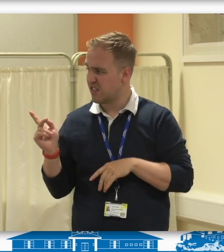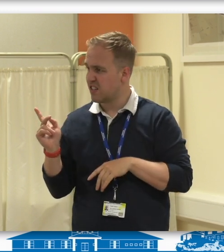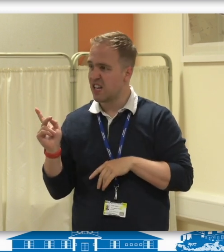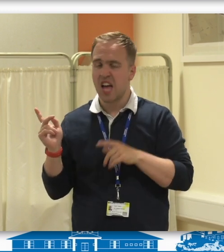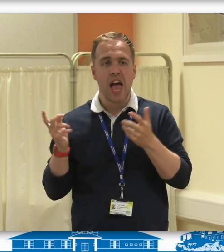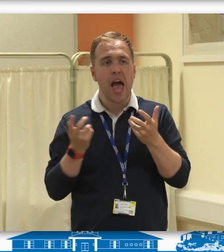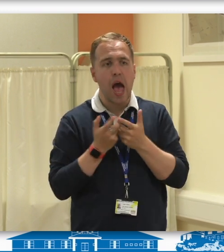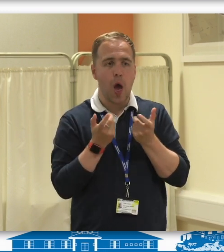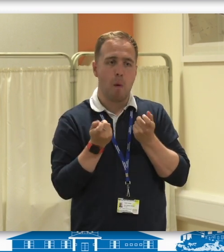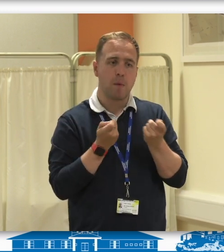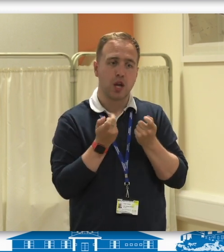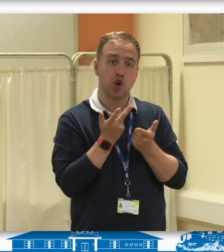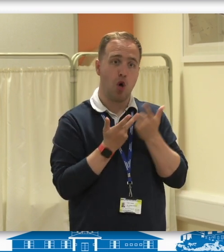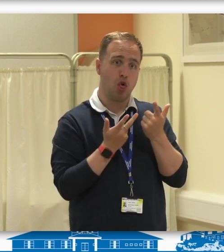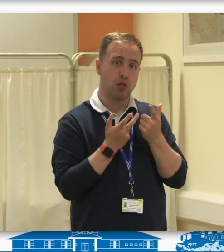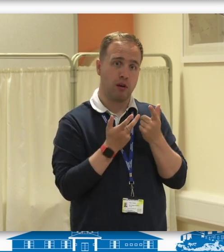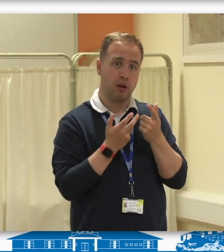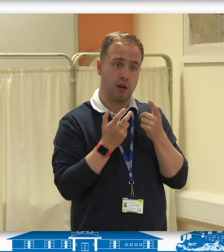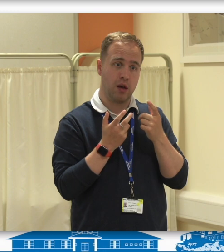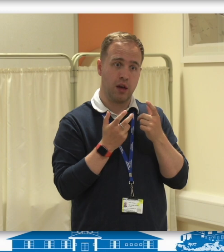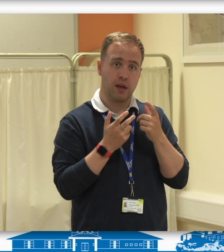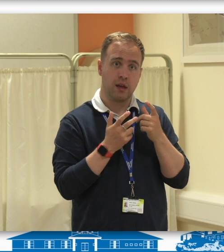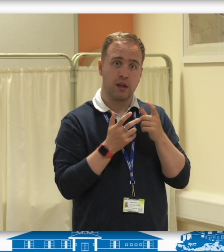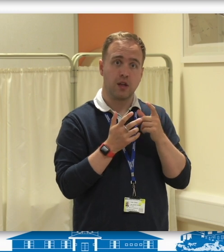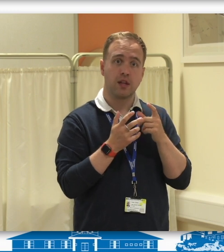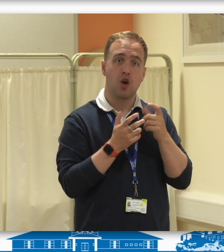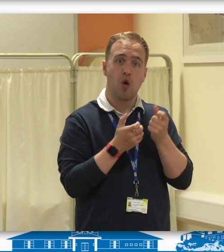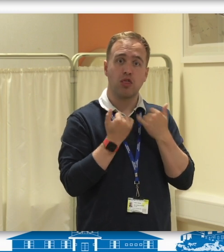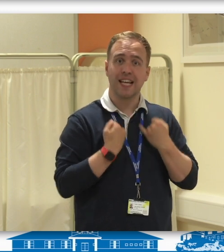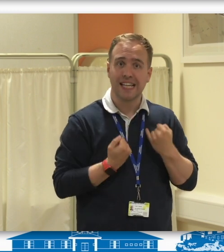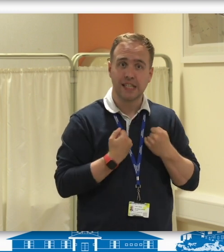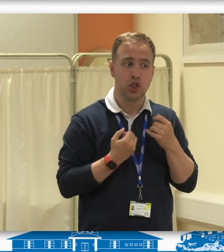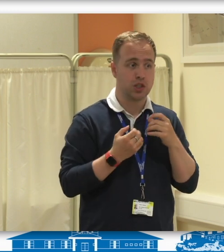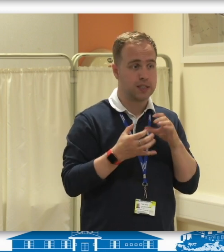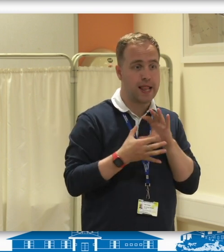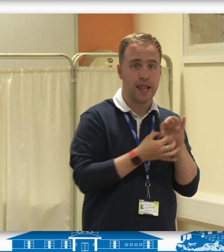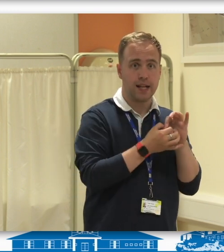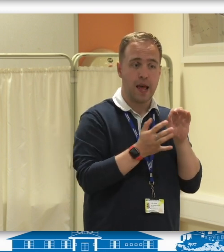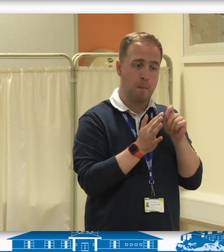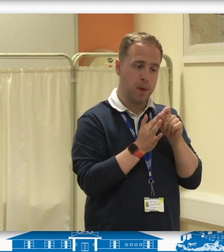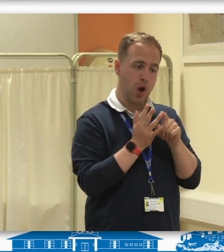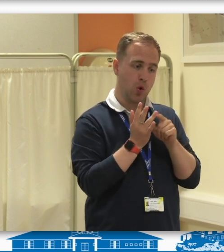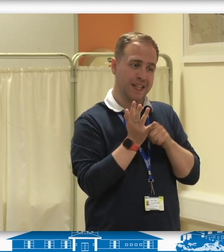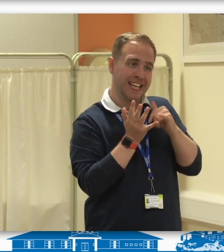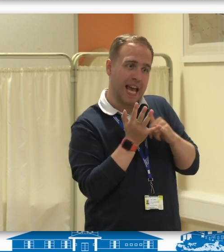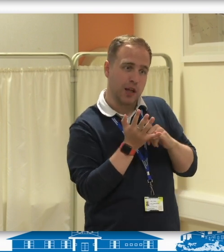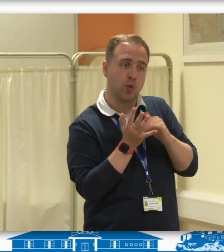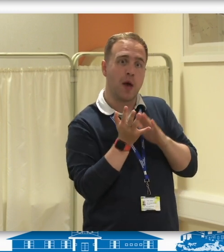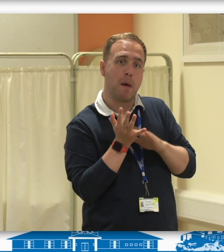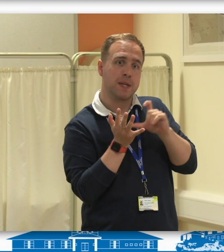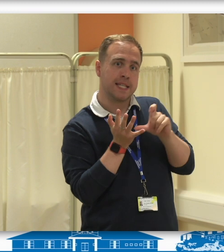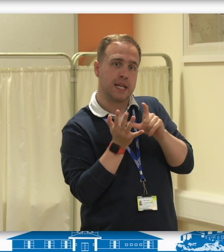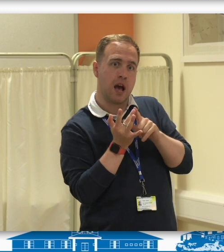associated conditions such as POTS or MCAS? And he also says,